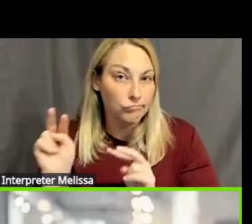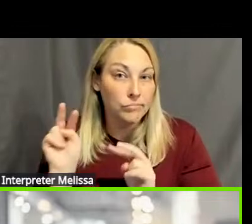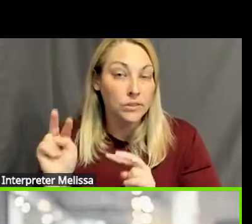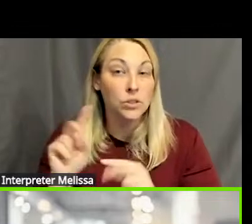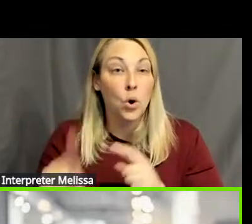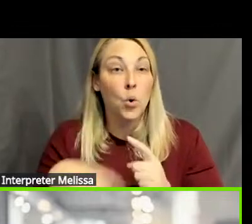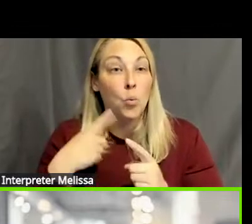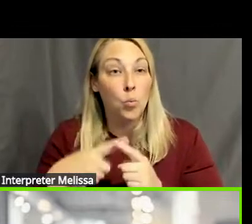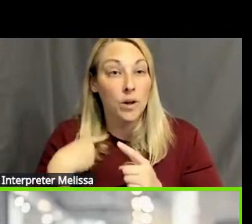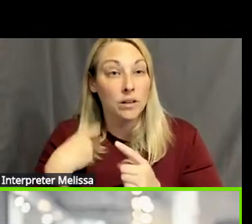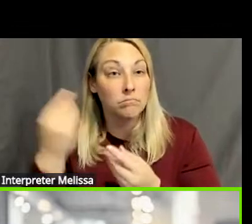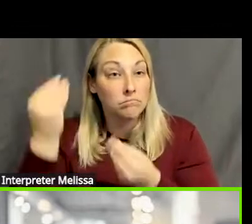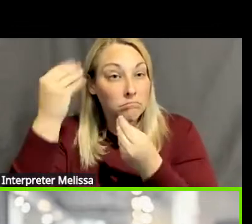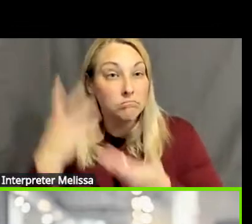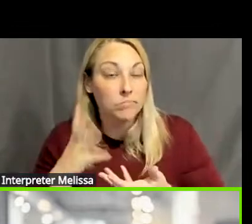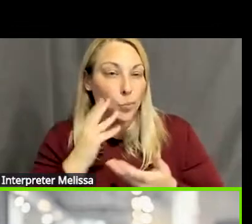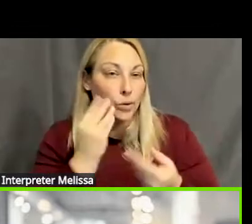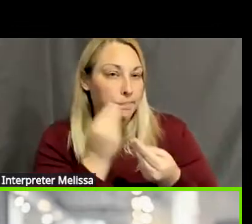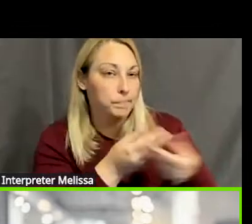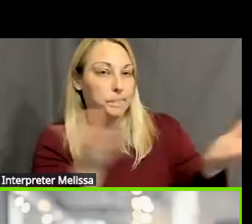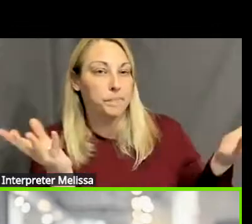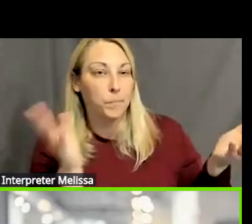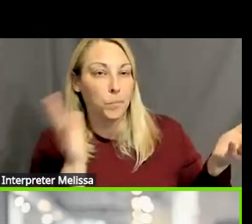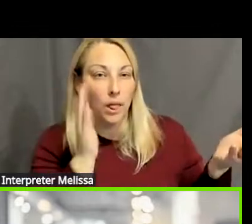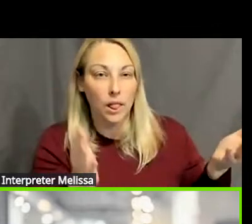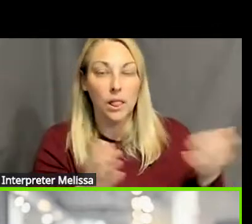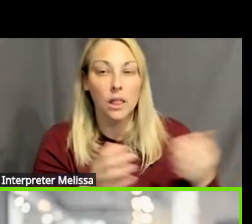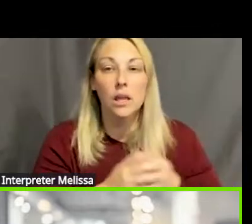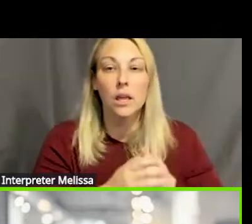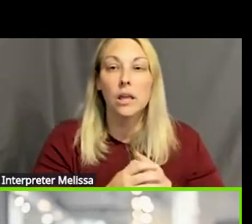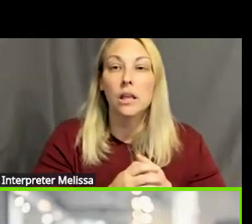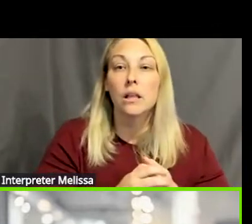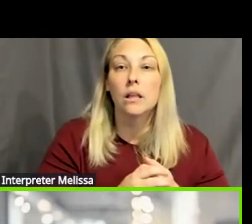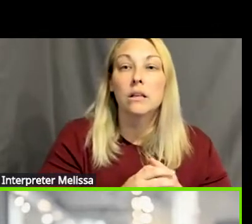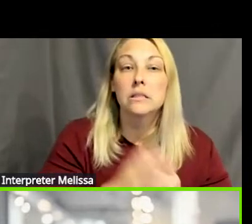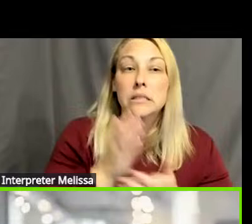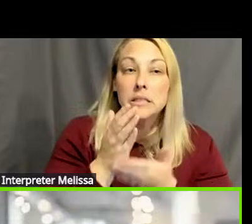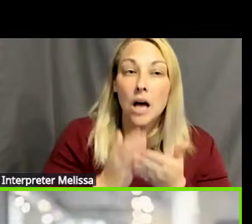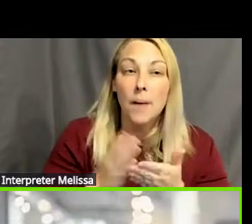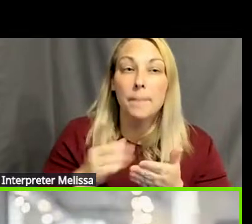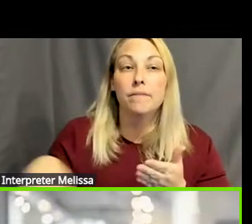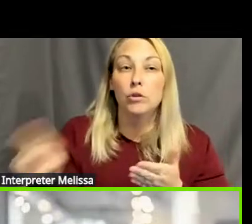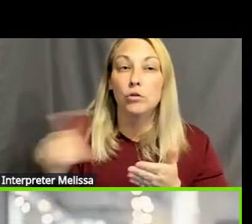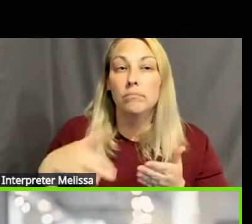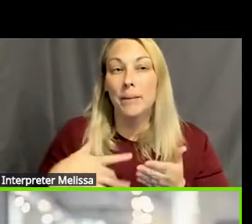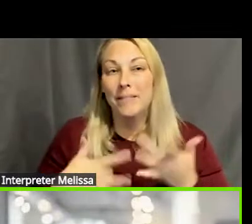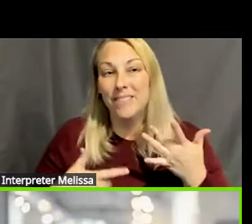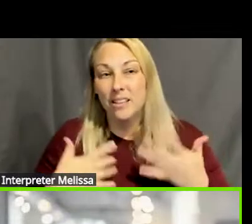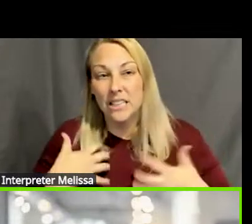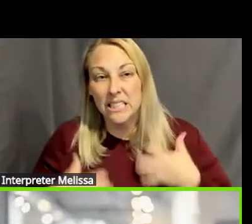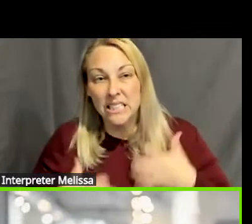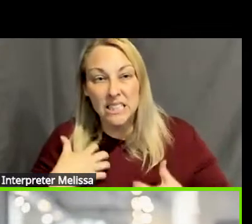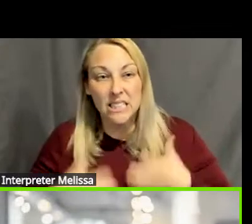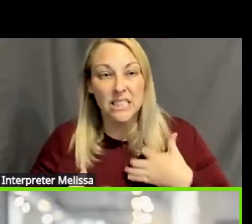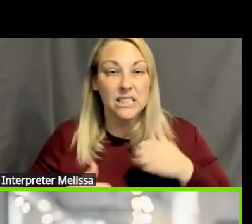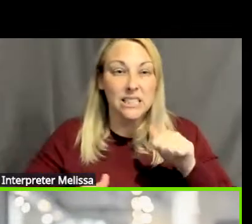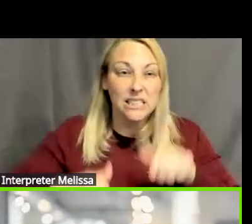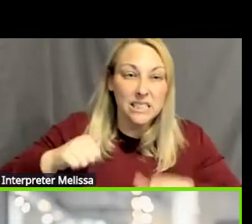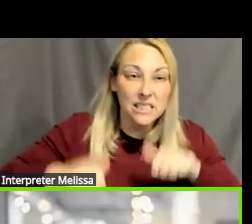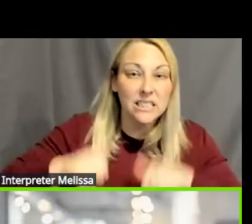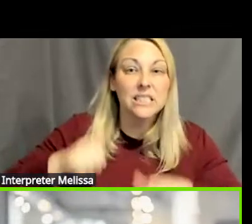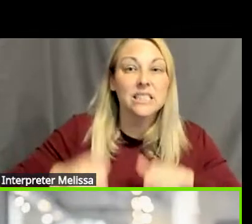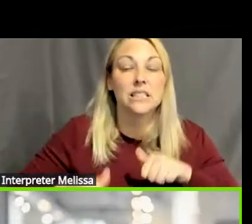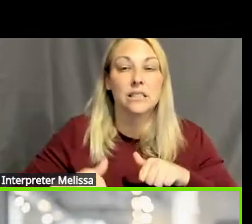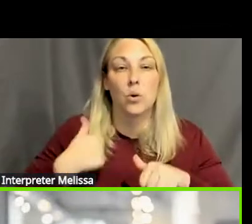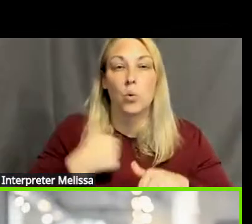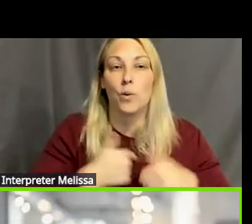know more. Um, for those experiencing some uncertainty during the recent layoffs, the government has launched a new landing